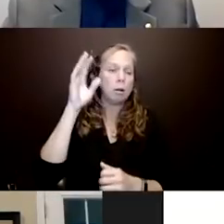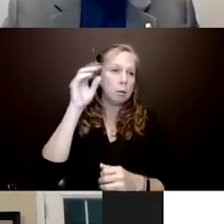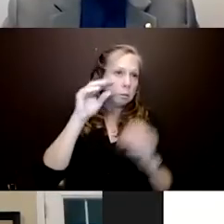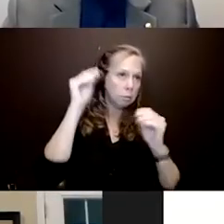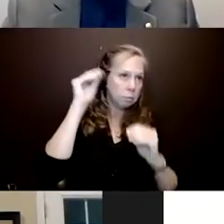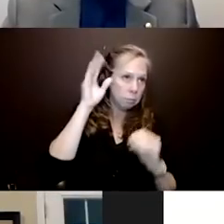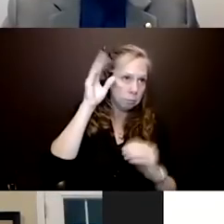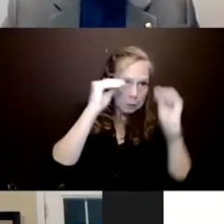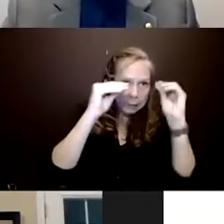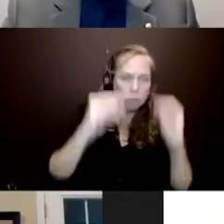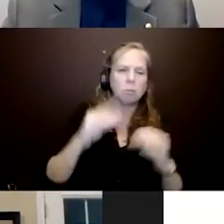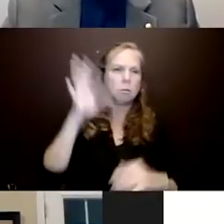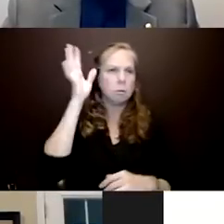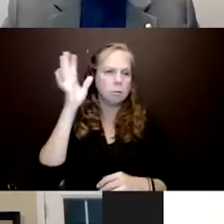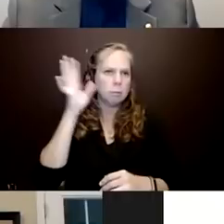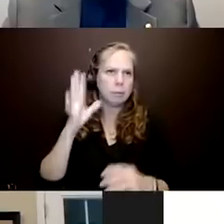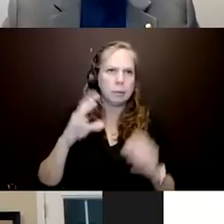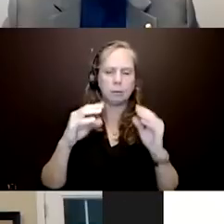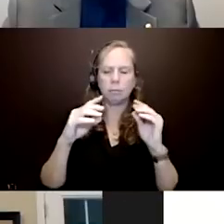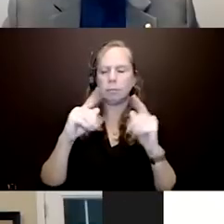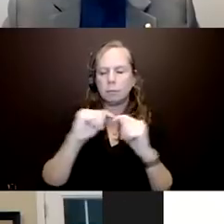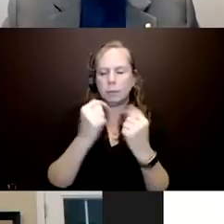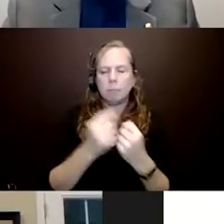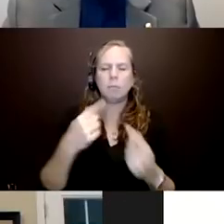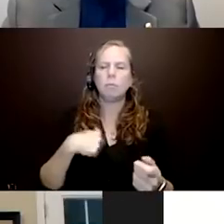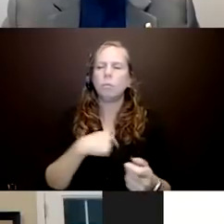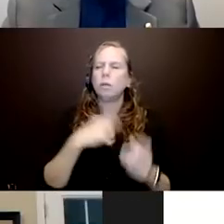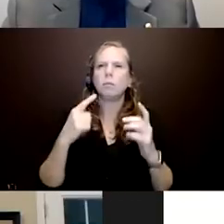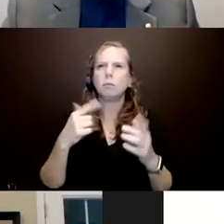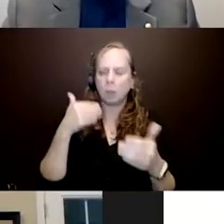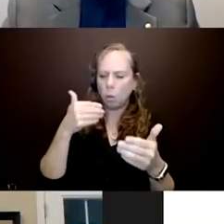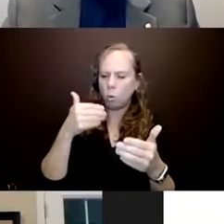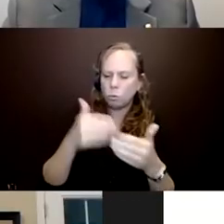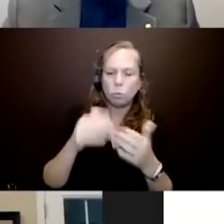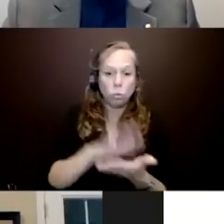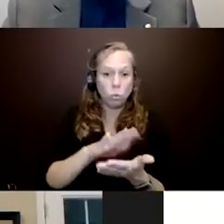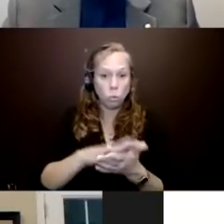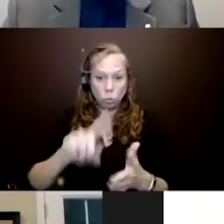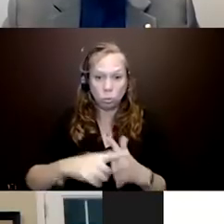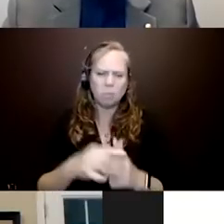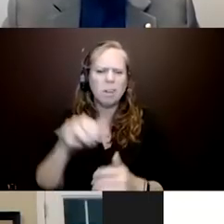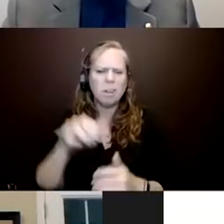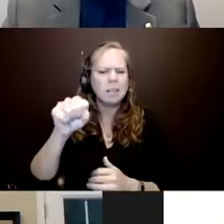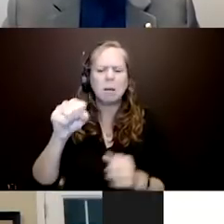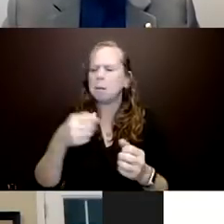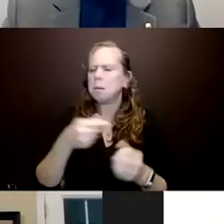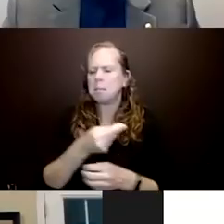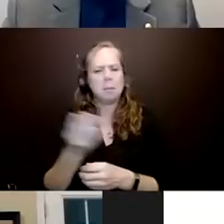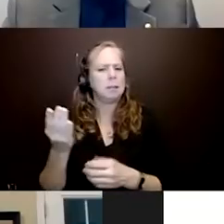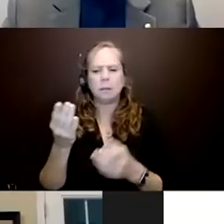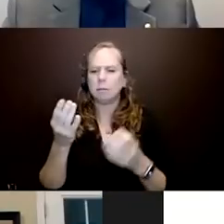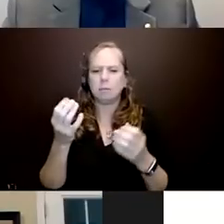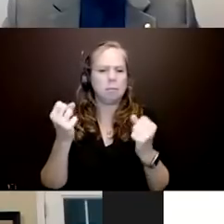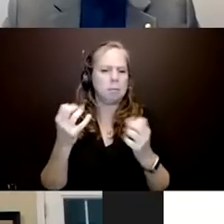practice sessions as we get closer to the school year starting. So I'd say yes, there's going to be plenty of opportunities. I know Senya's